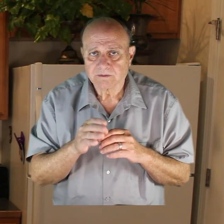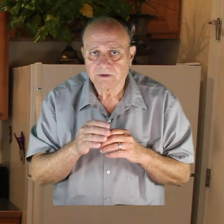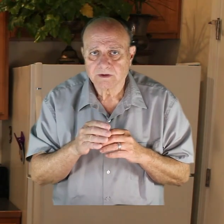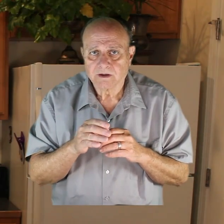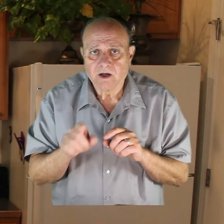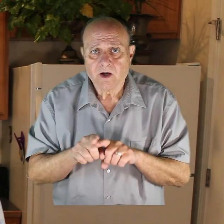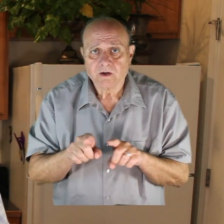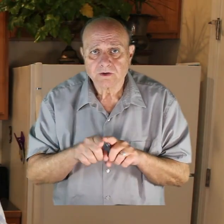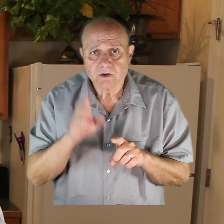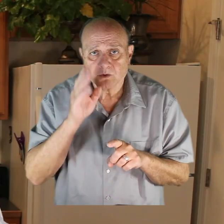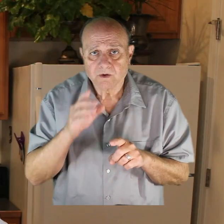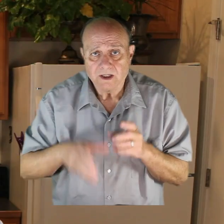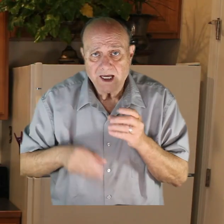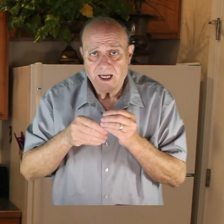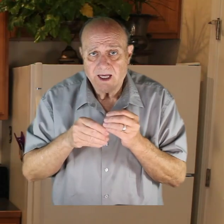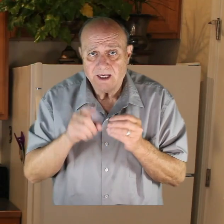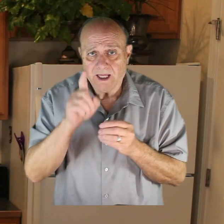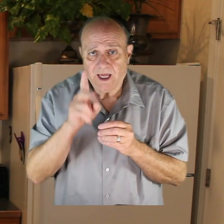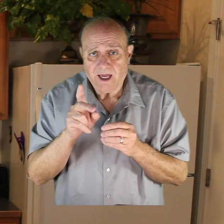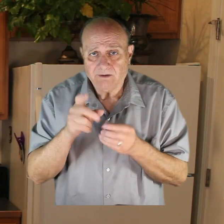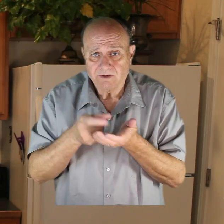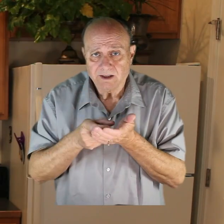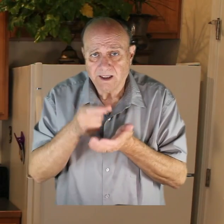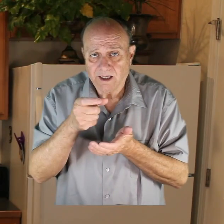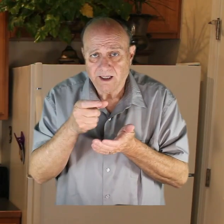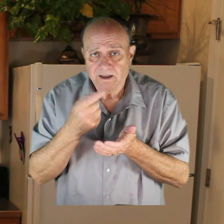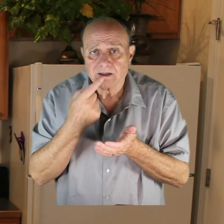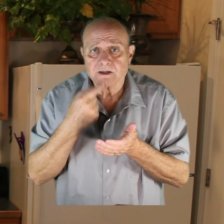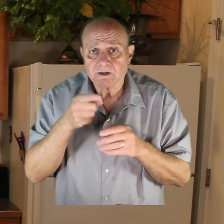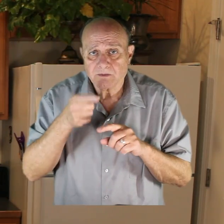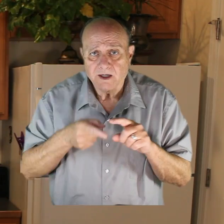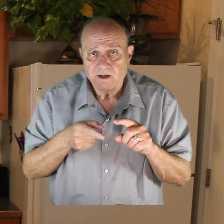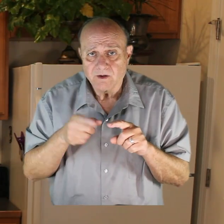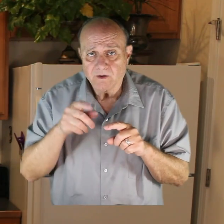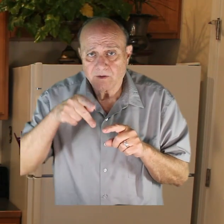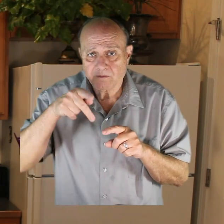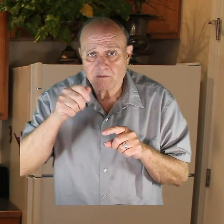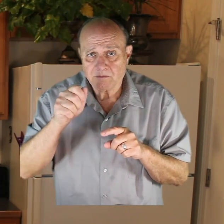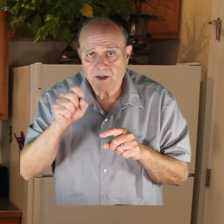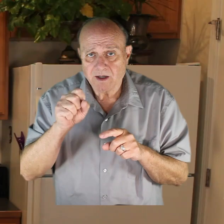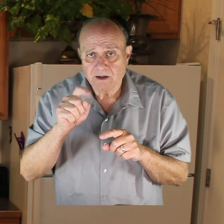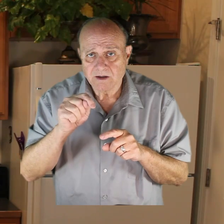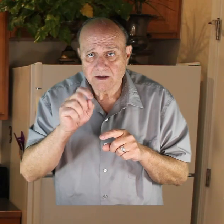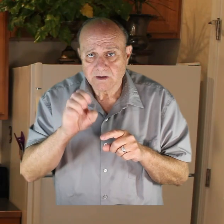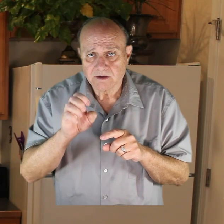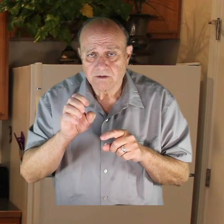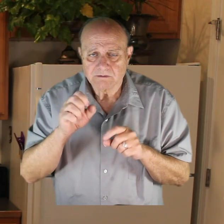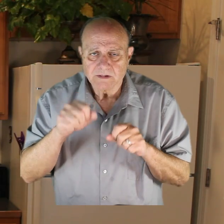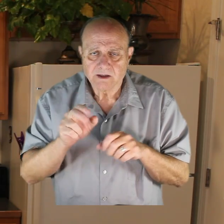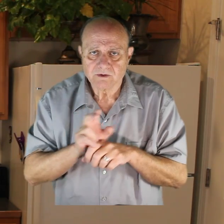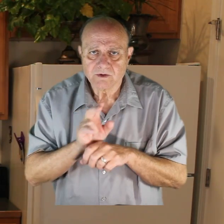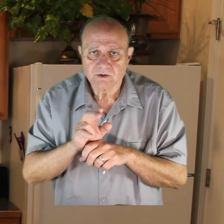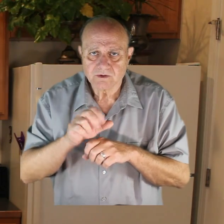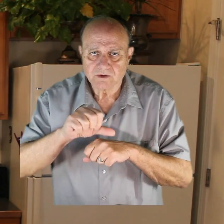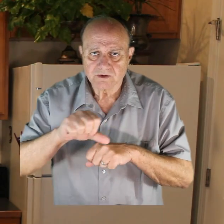cob. I'm also going to be adding about a half a can of tomato paste. You could use a can of tomato sauce, which would